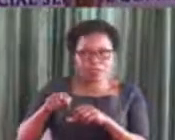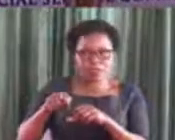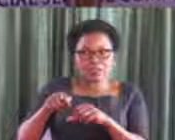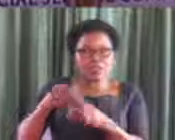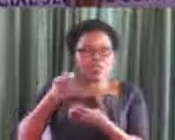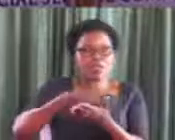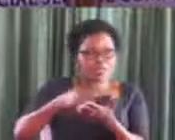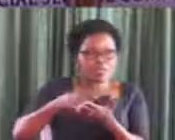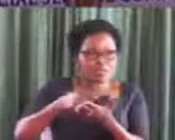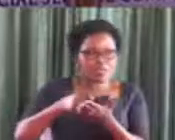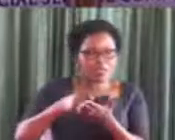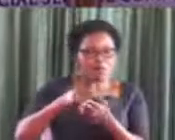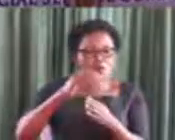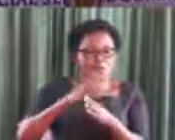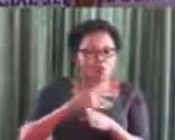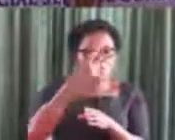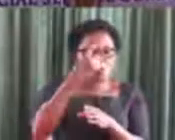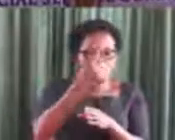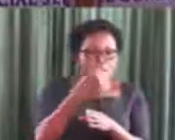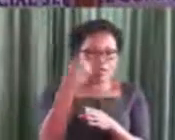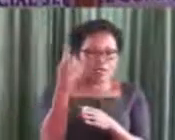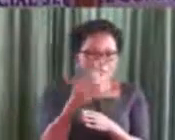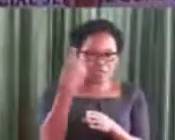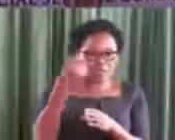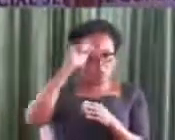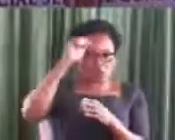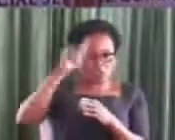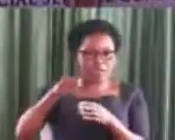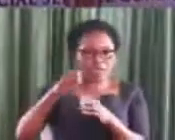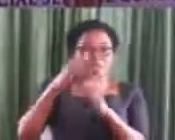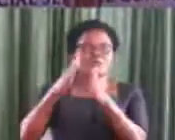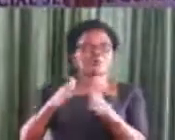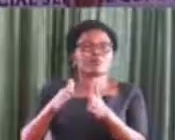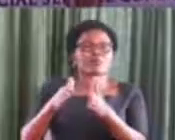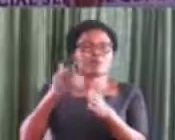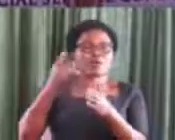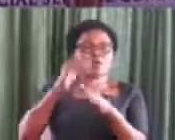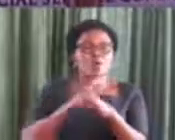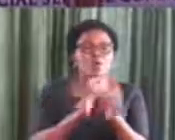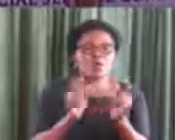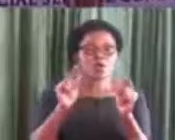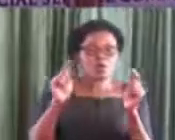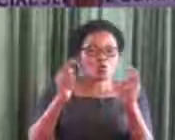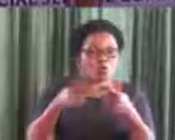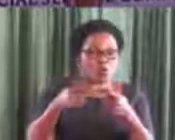written by a single judge within a panel.